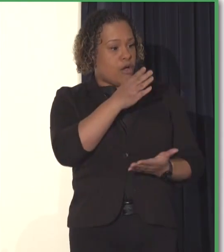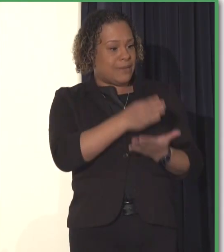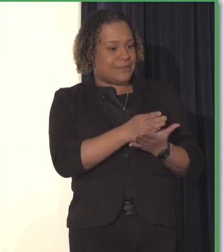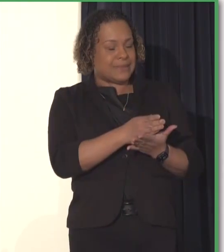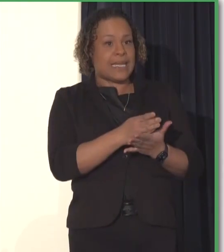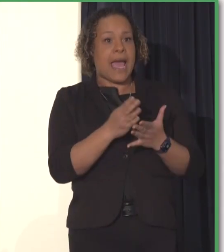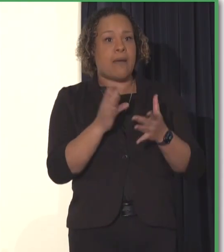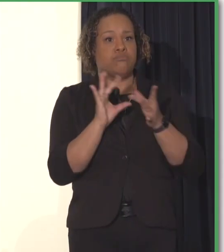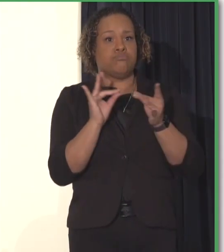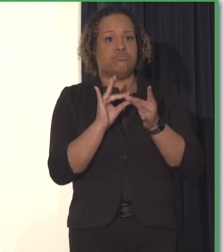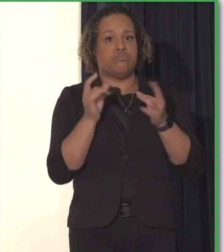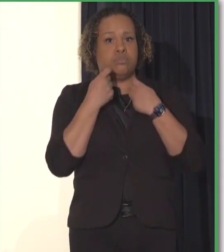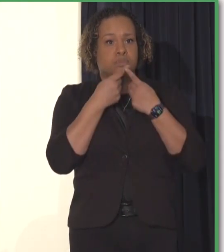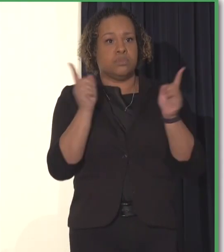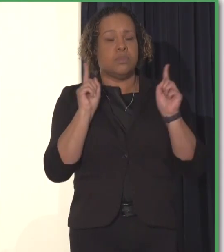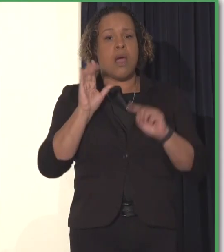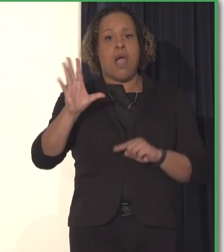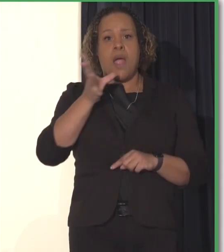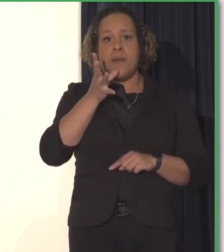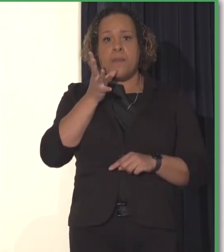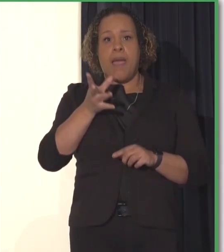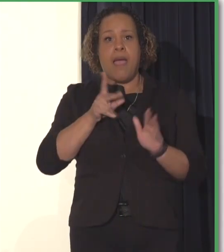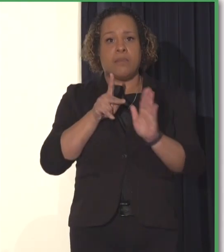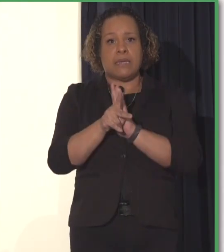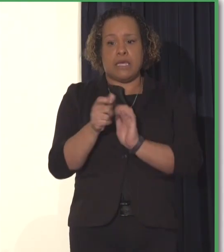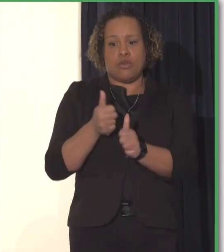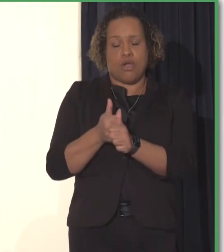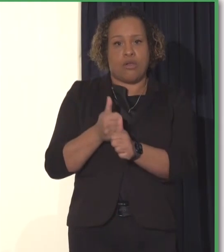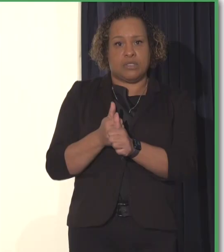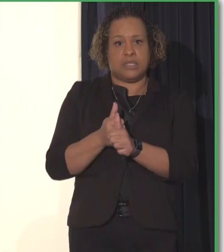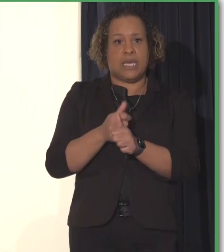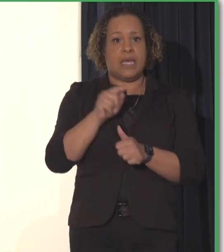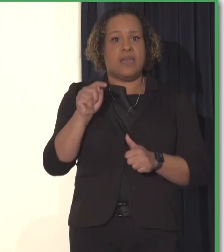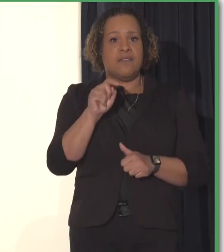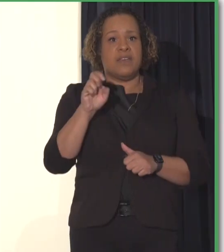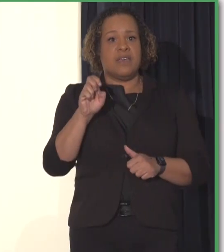herself. Kenesha Coleman, DPD case number